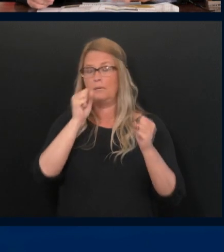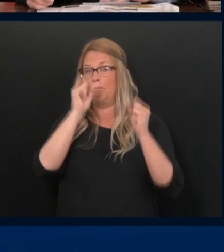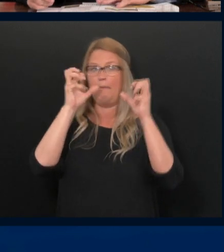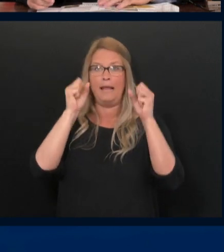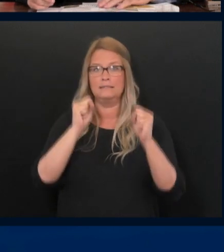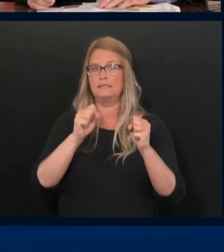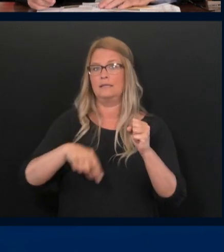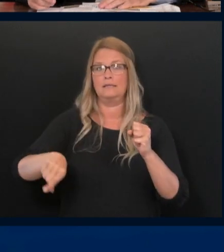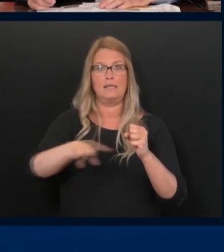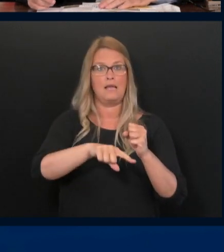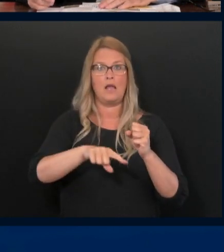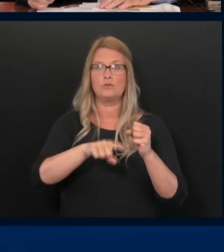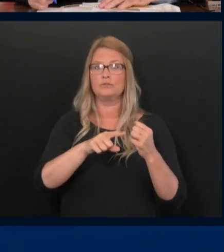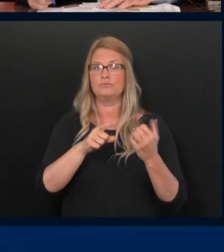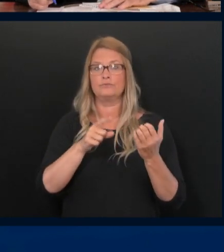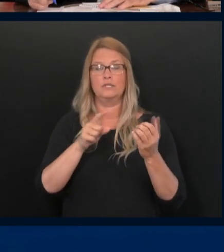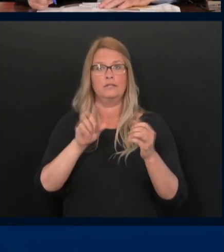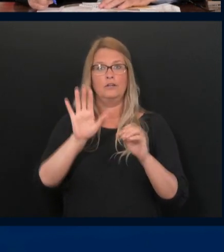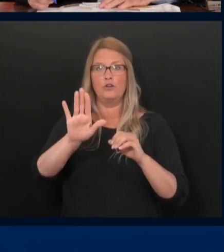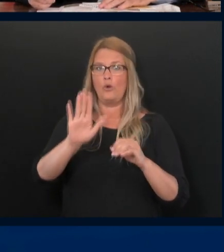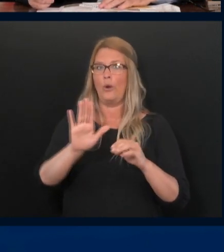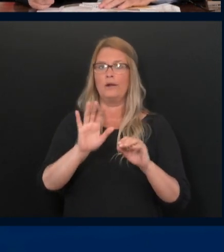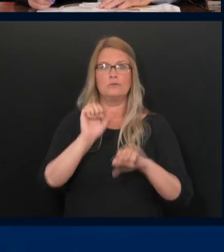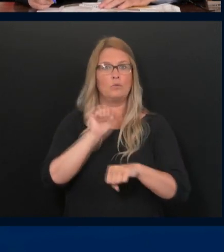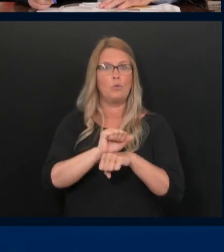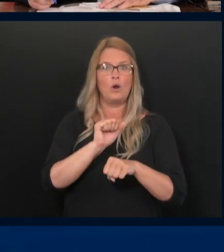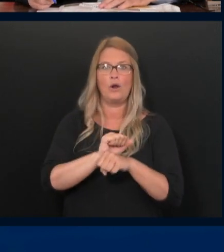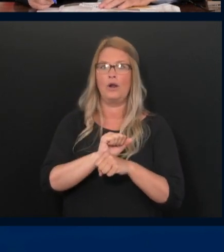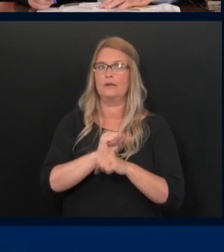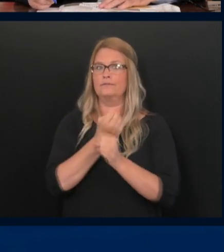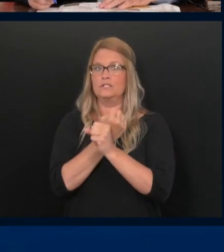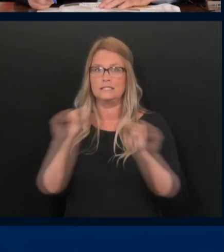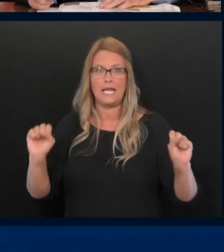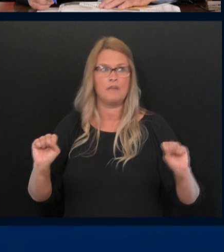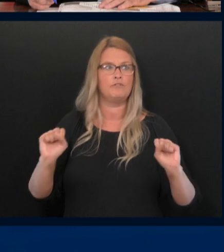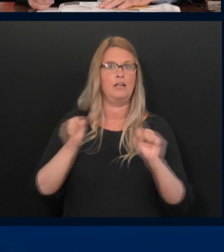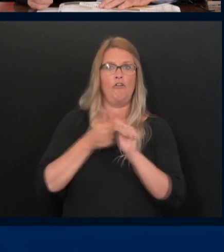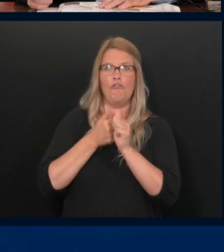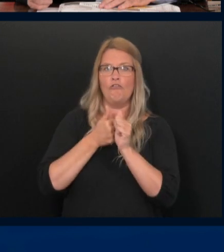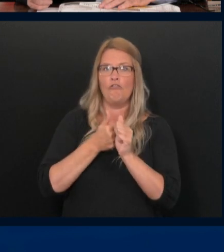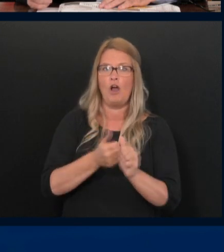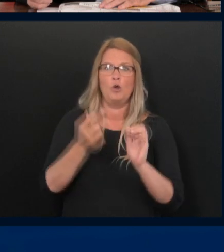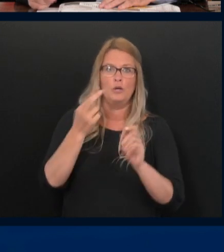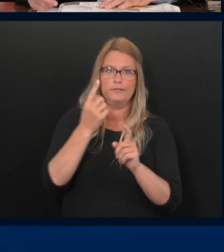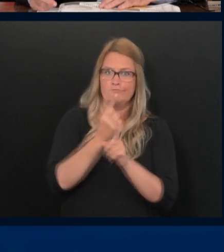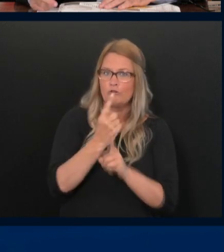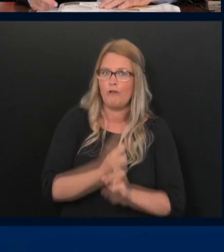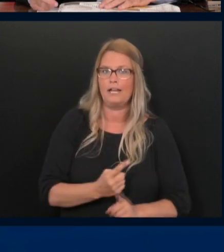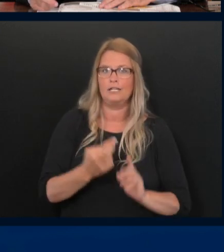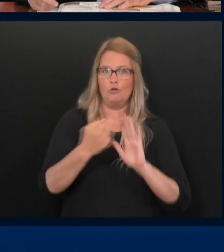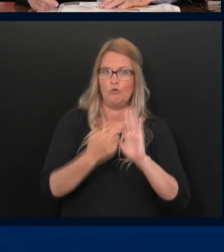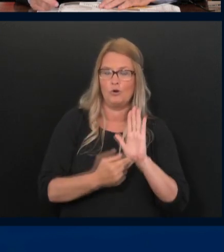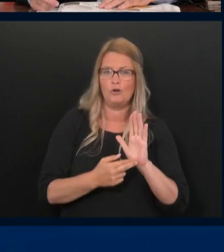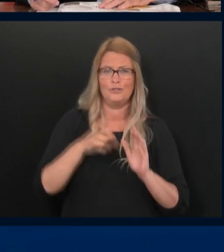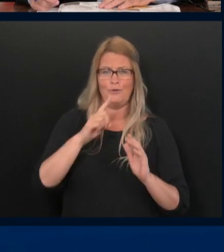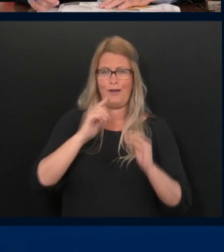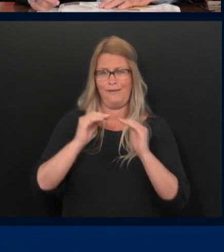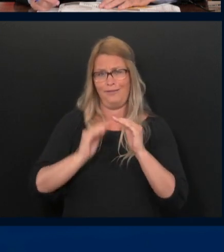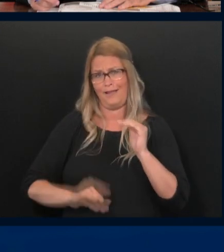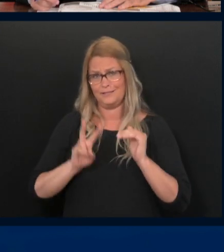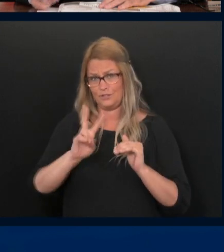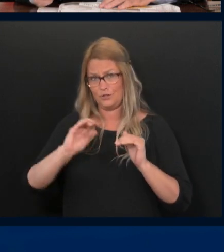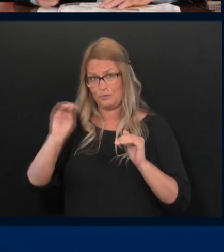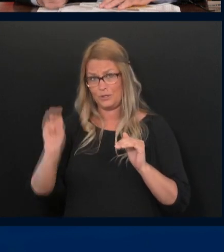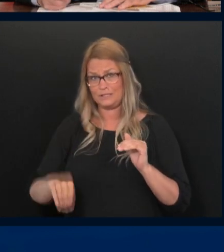belief, how you have done, West Virginia. I keep saying it over and over, but you are less than 2%.